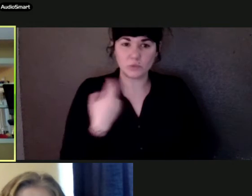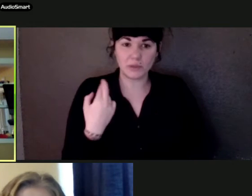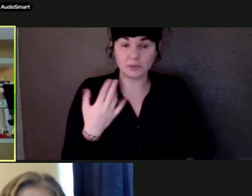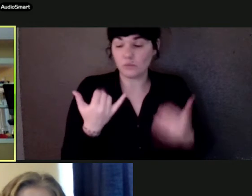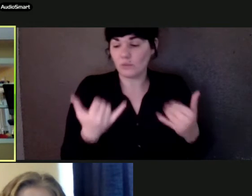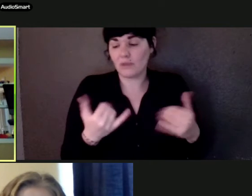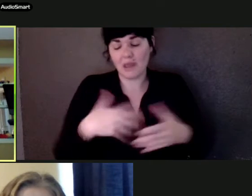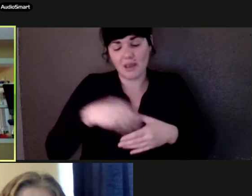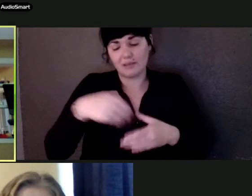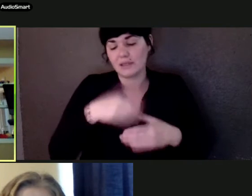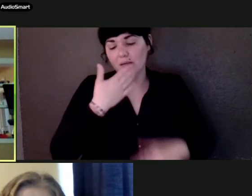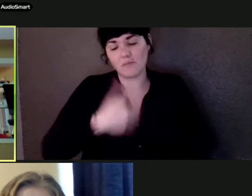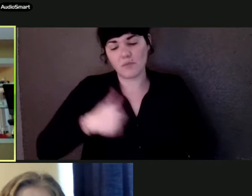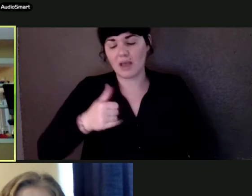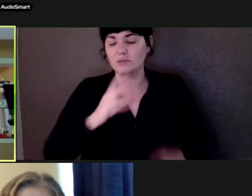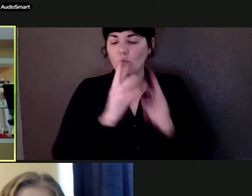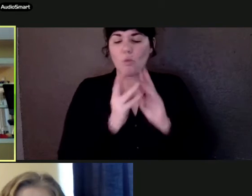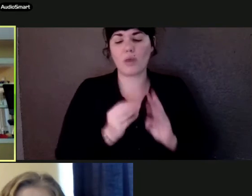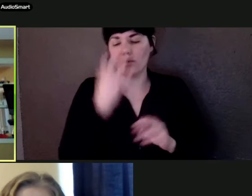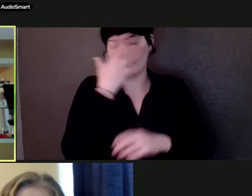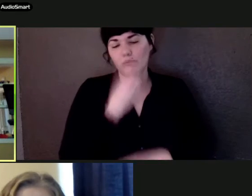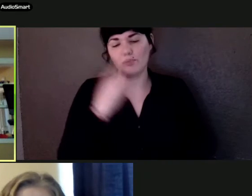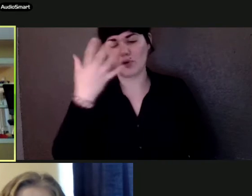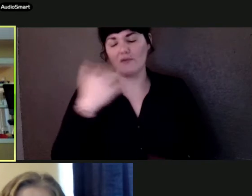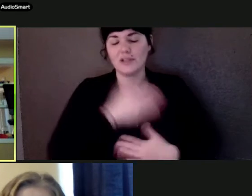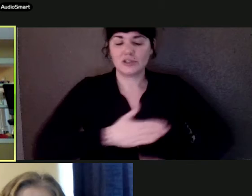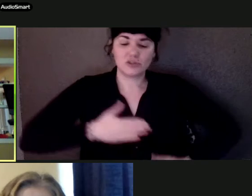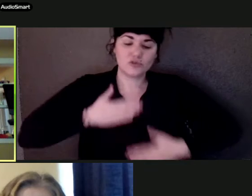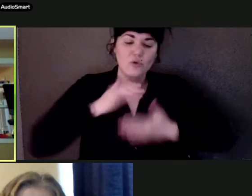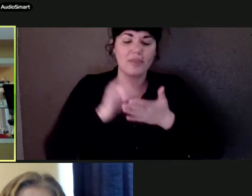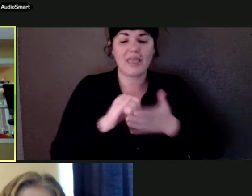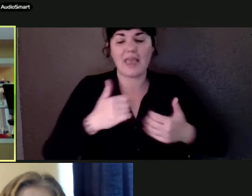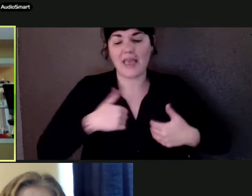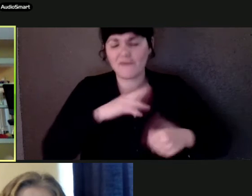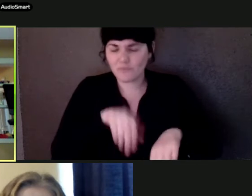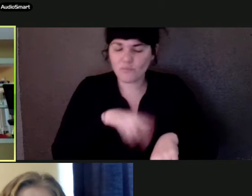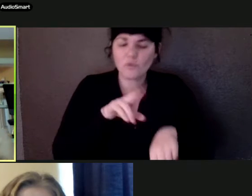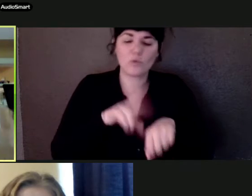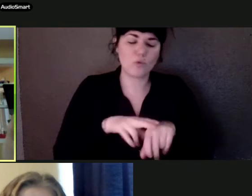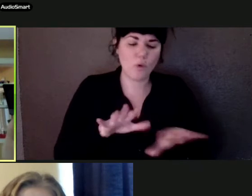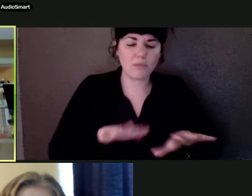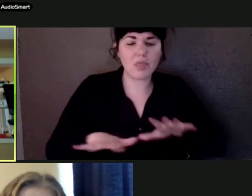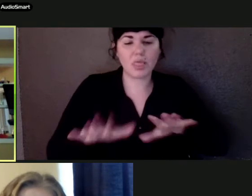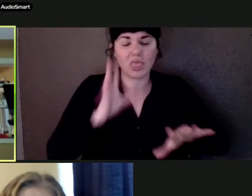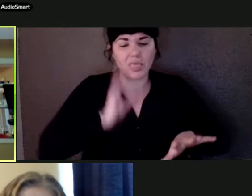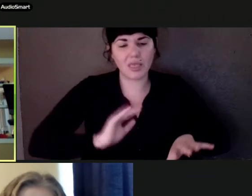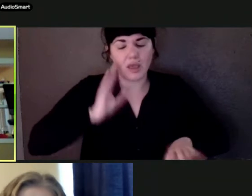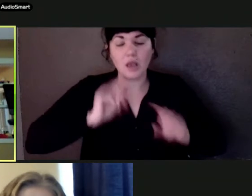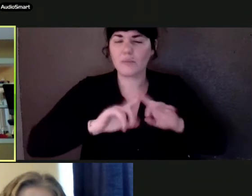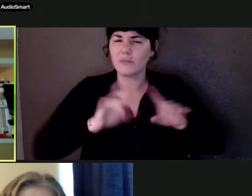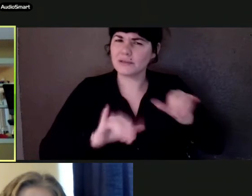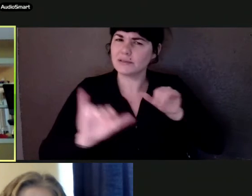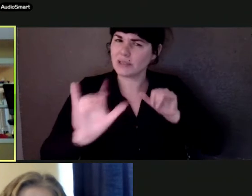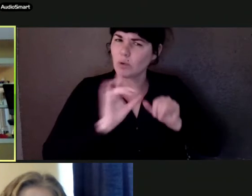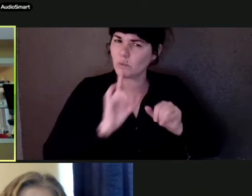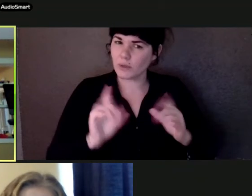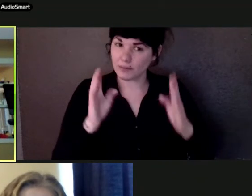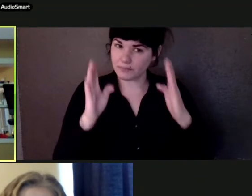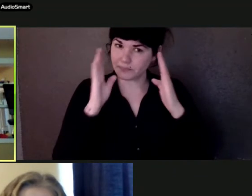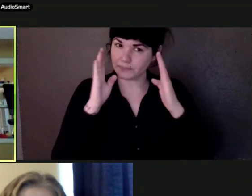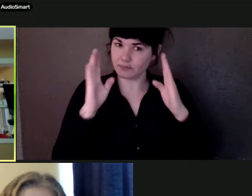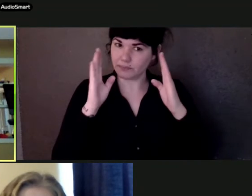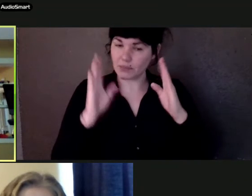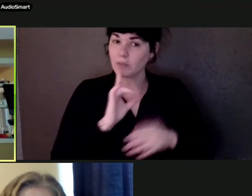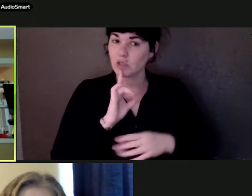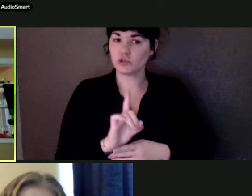Get some sunshine. You know, have a little bit of normalcy, but still be on high alert to make sure that you're keeping yourself and your family